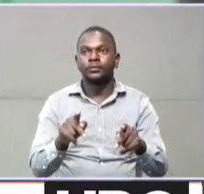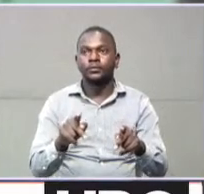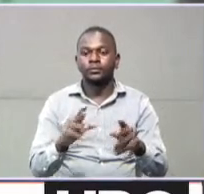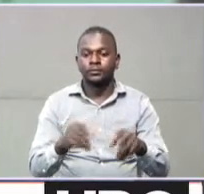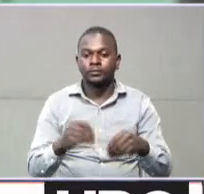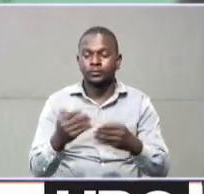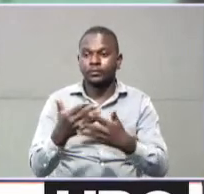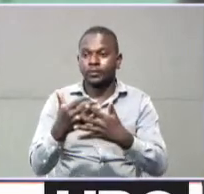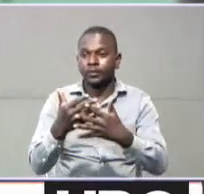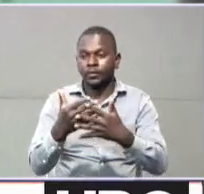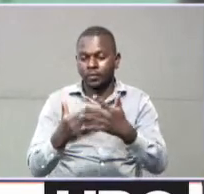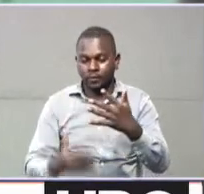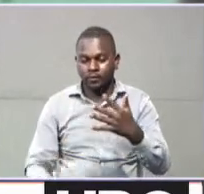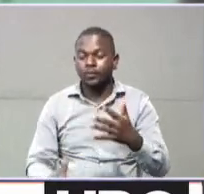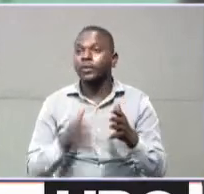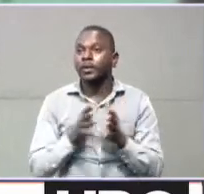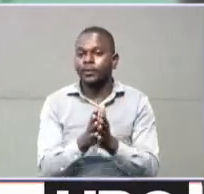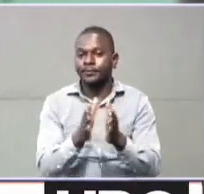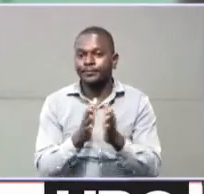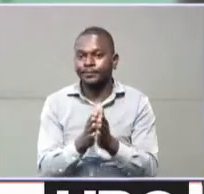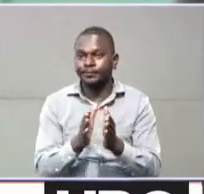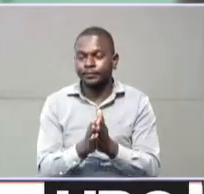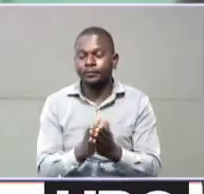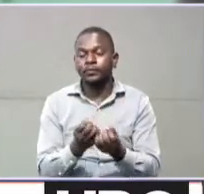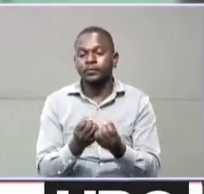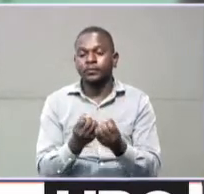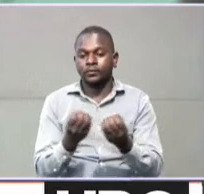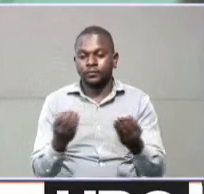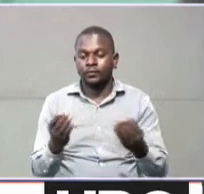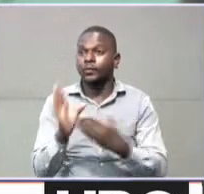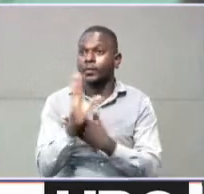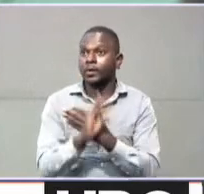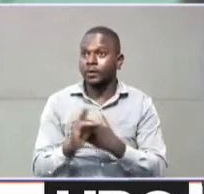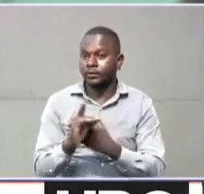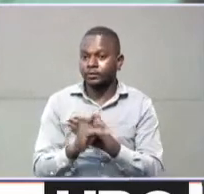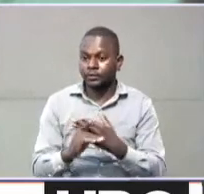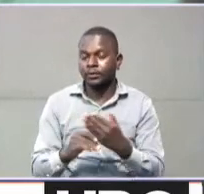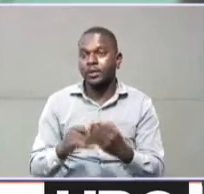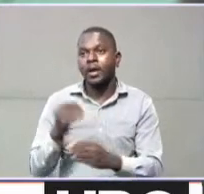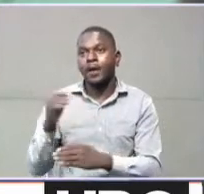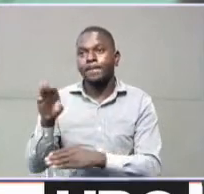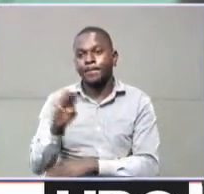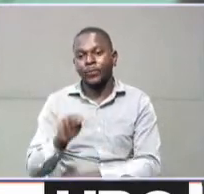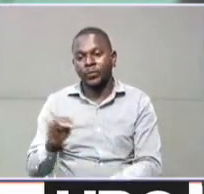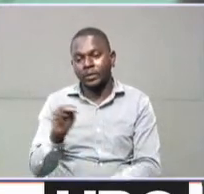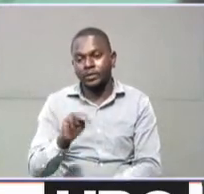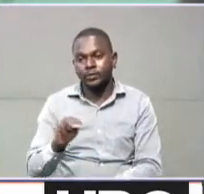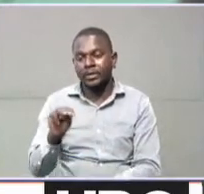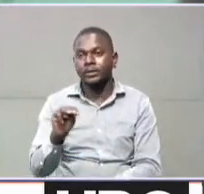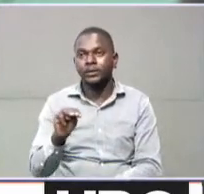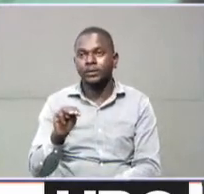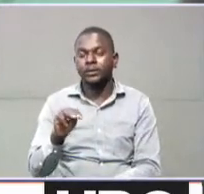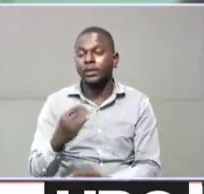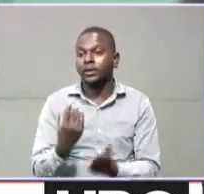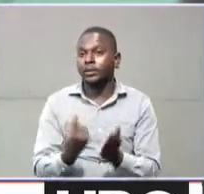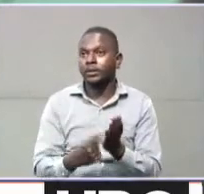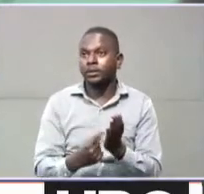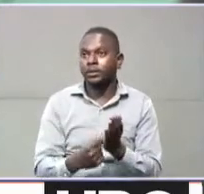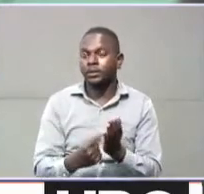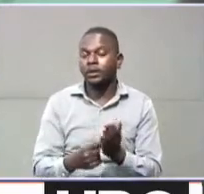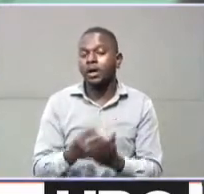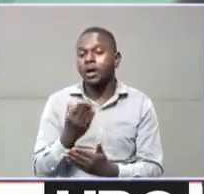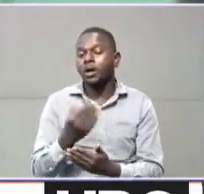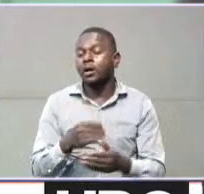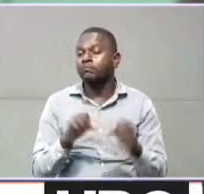gave a narrative that most of the districts and municipalities in uganda